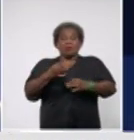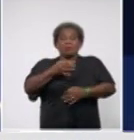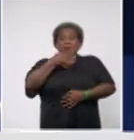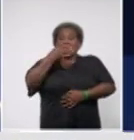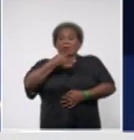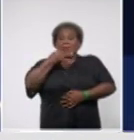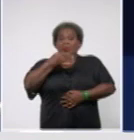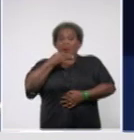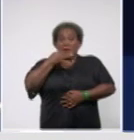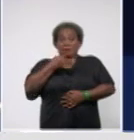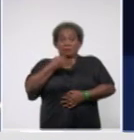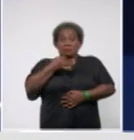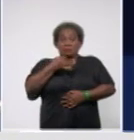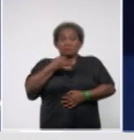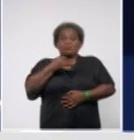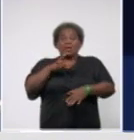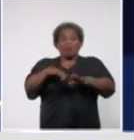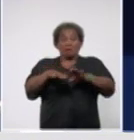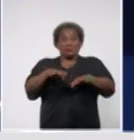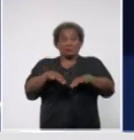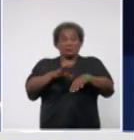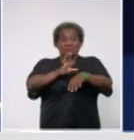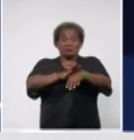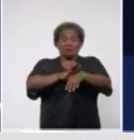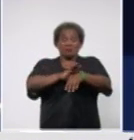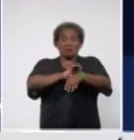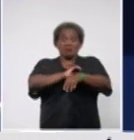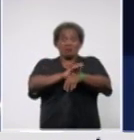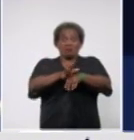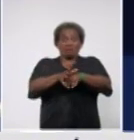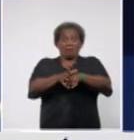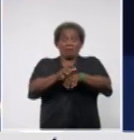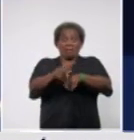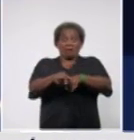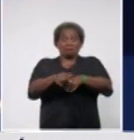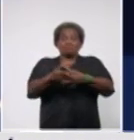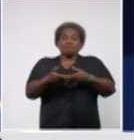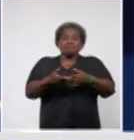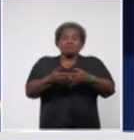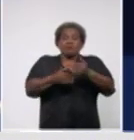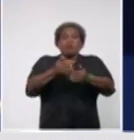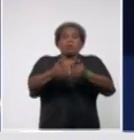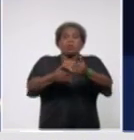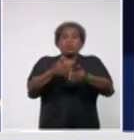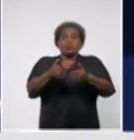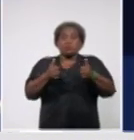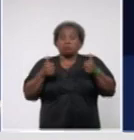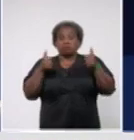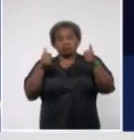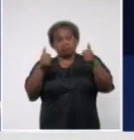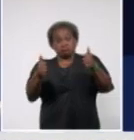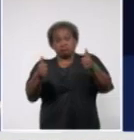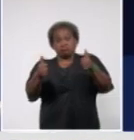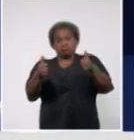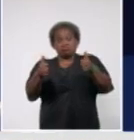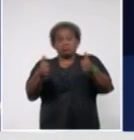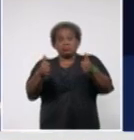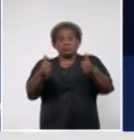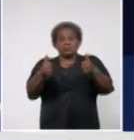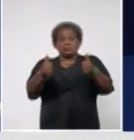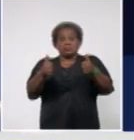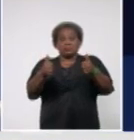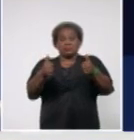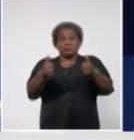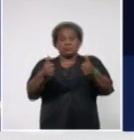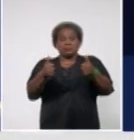However, the evolution of the virus in other patients can have fatal consequences.